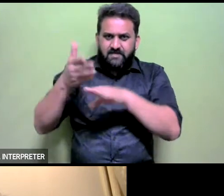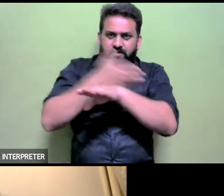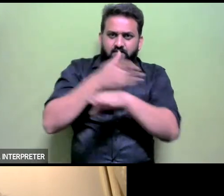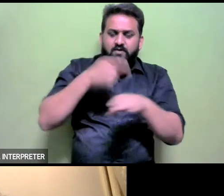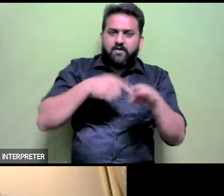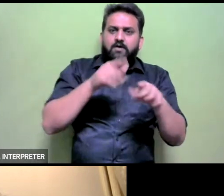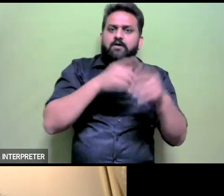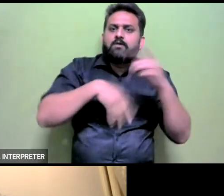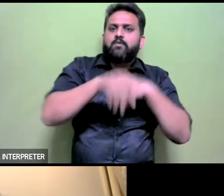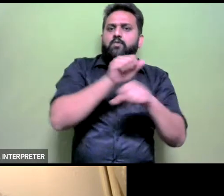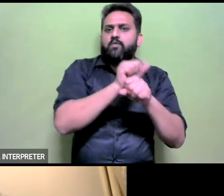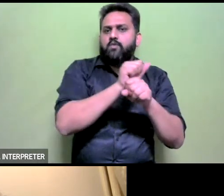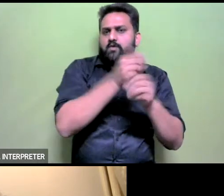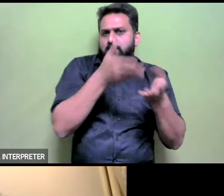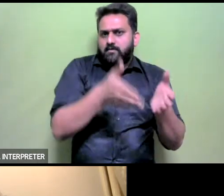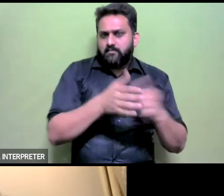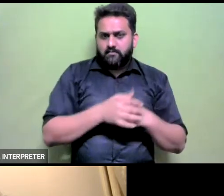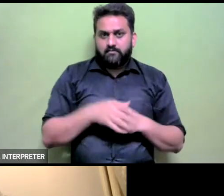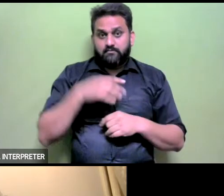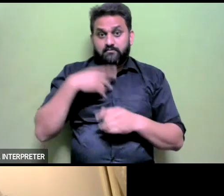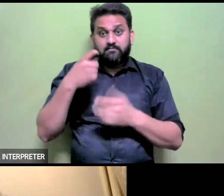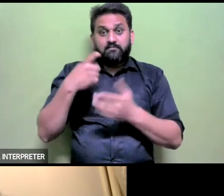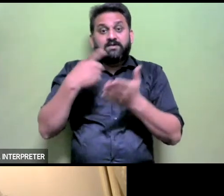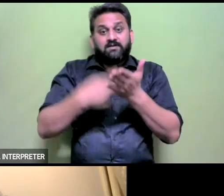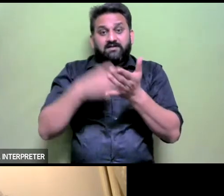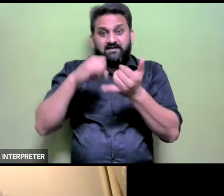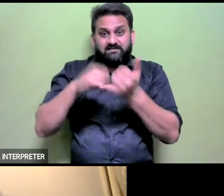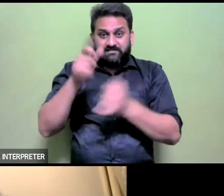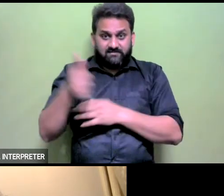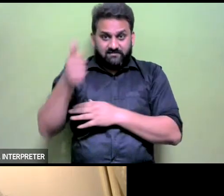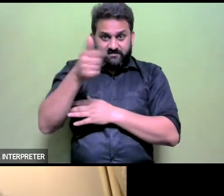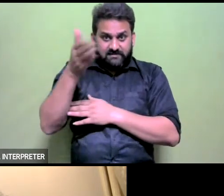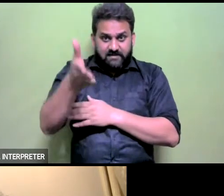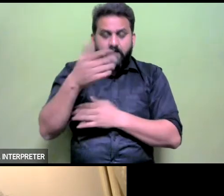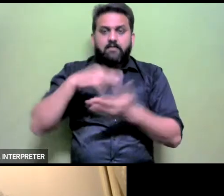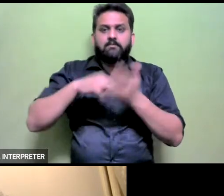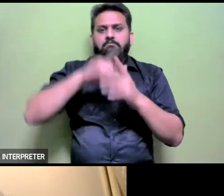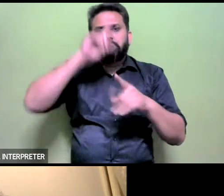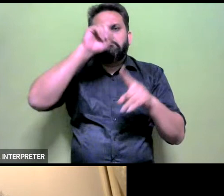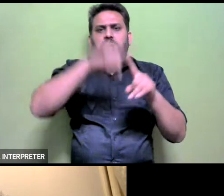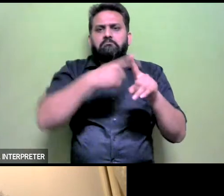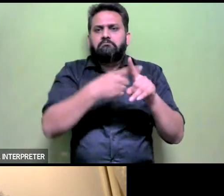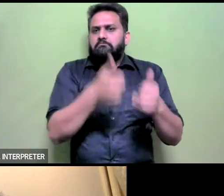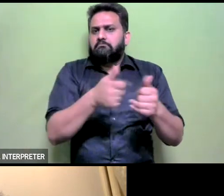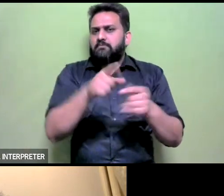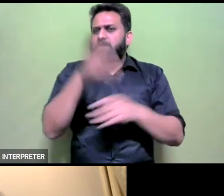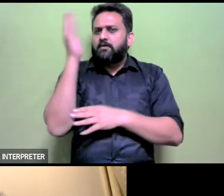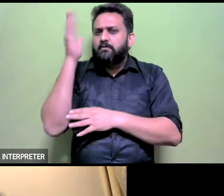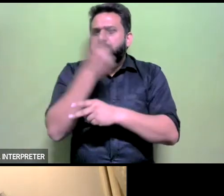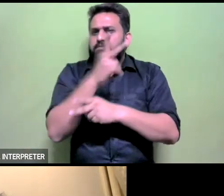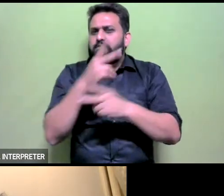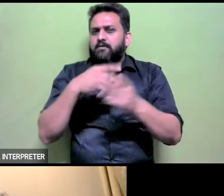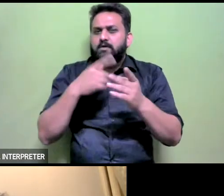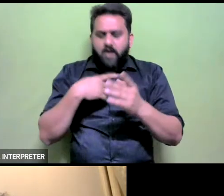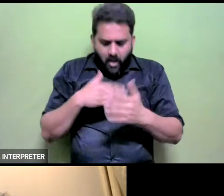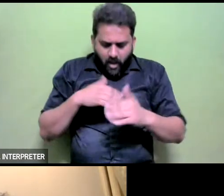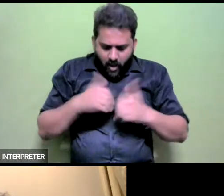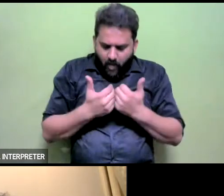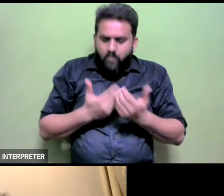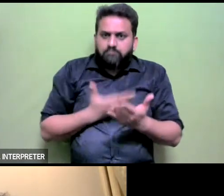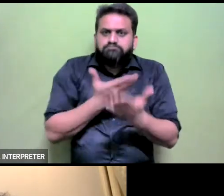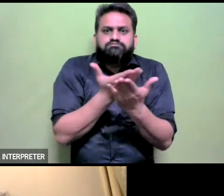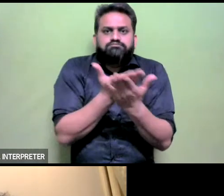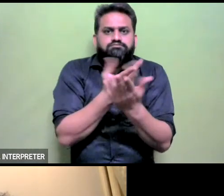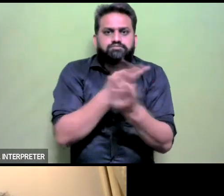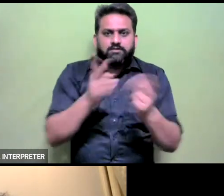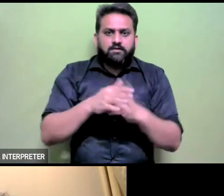Hong Kong. We have sir with us today to share his expertise in the ideal way of presenting oral submissions. We also have